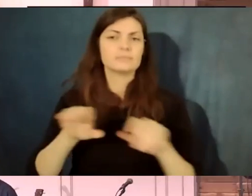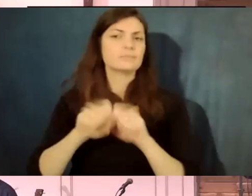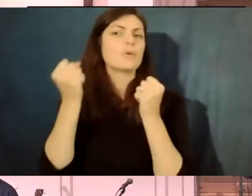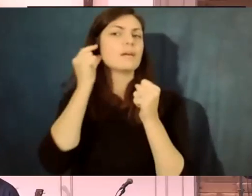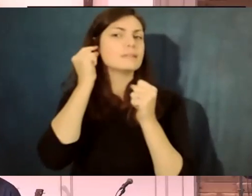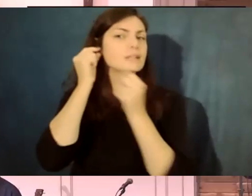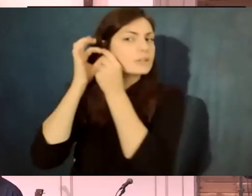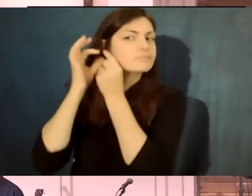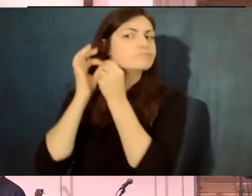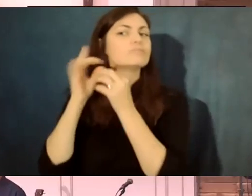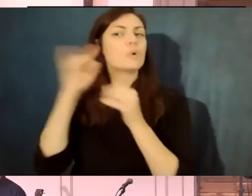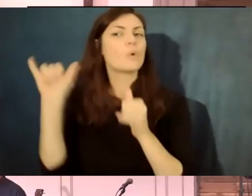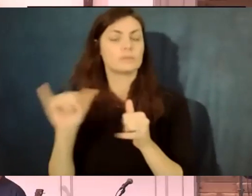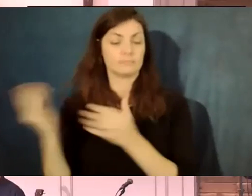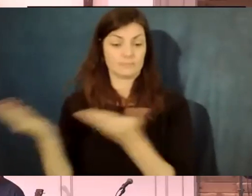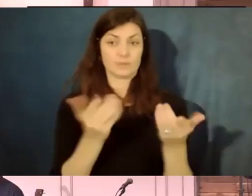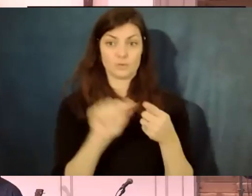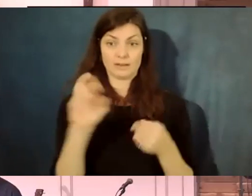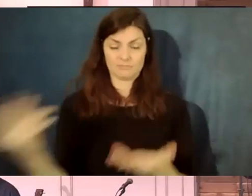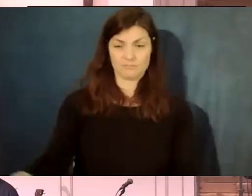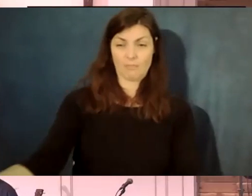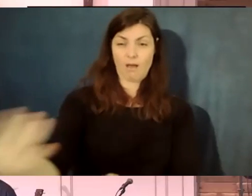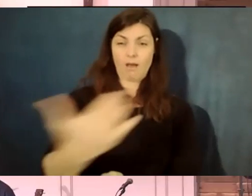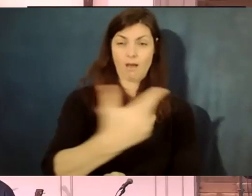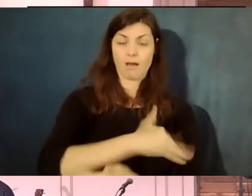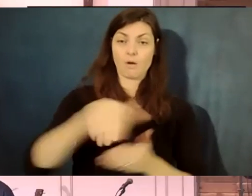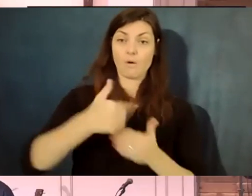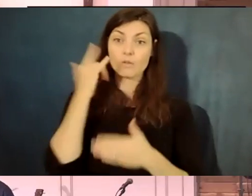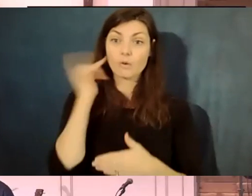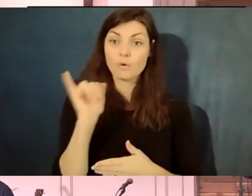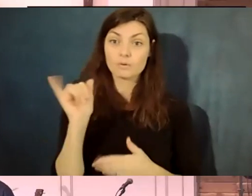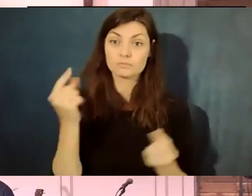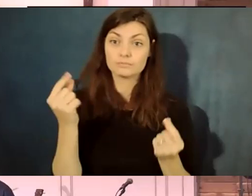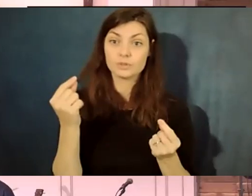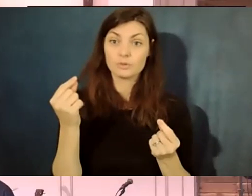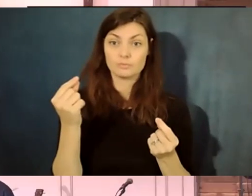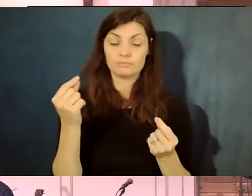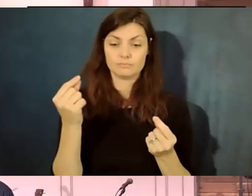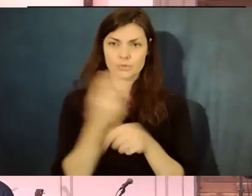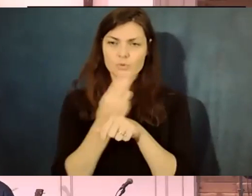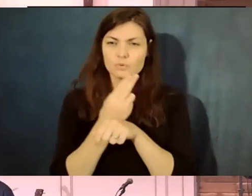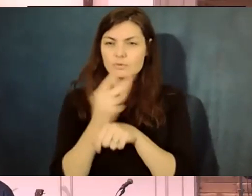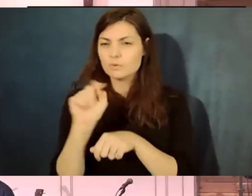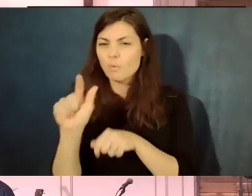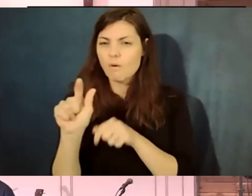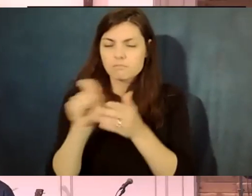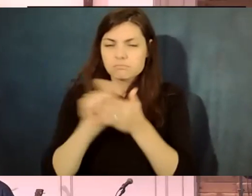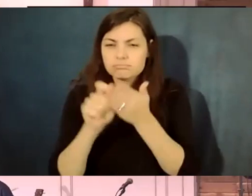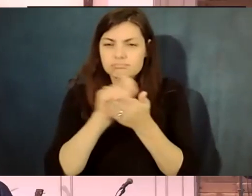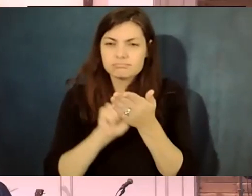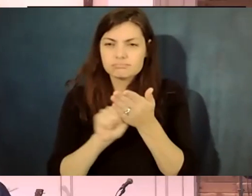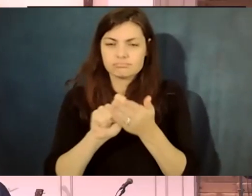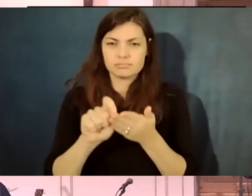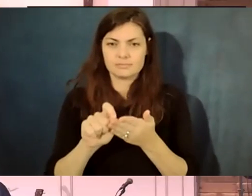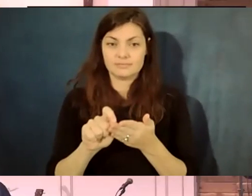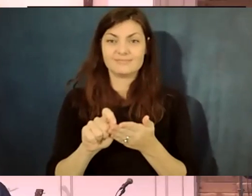Aaron. And he received the gold from their hand, and he fashioned it with an engraving tool. Wait till he gets to